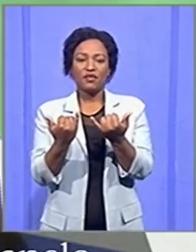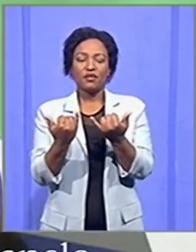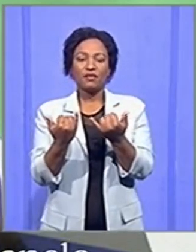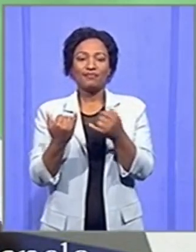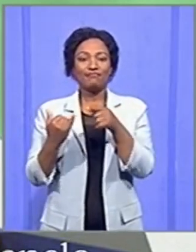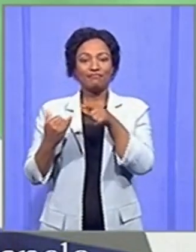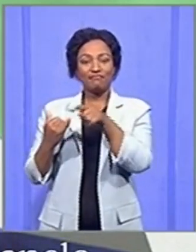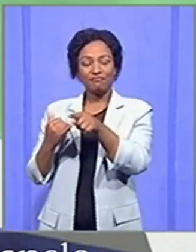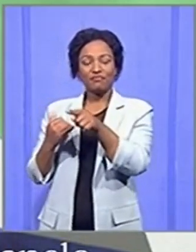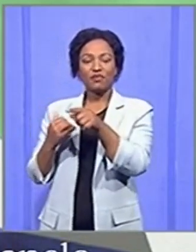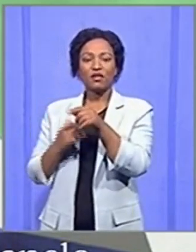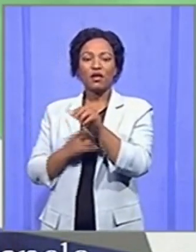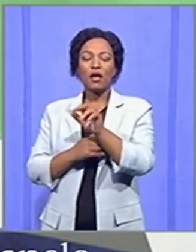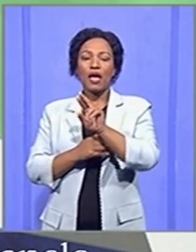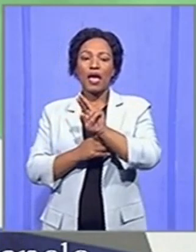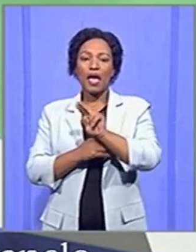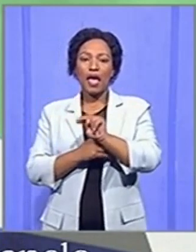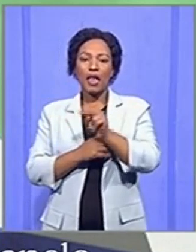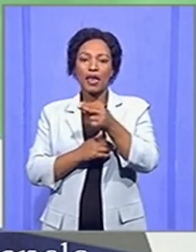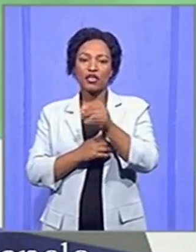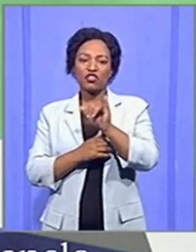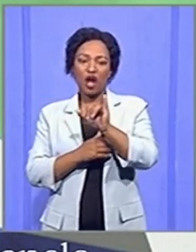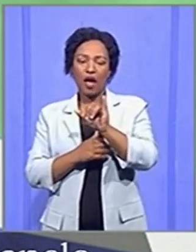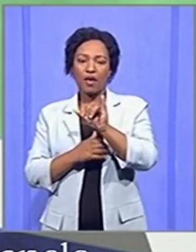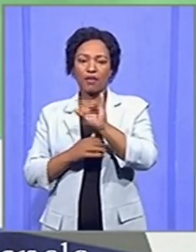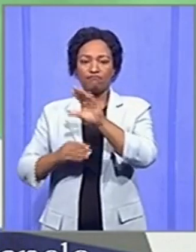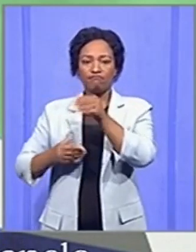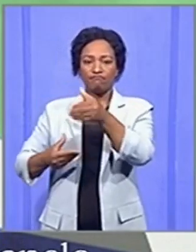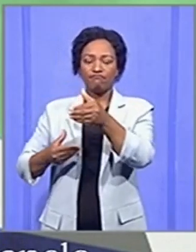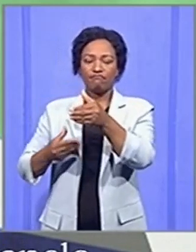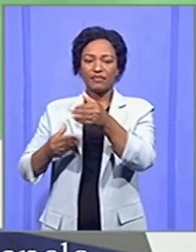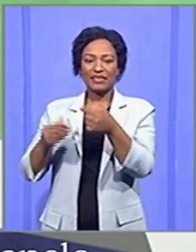into law of the National Health Insurance Bill,